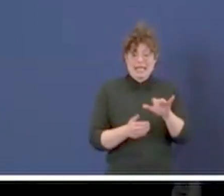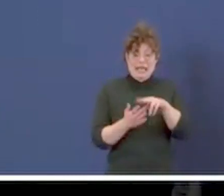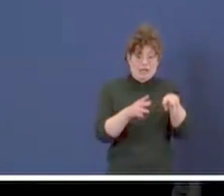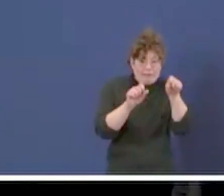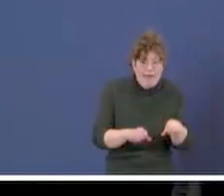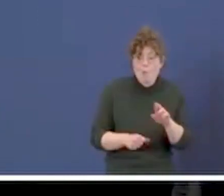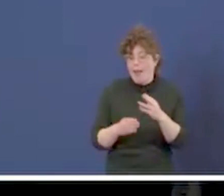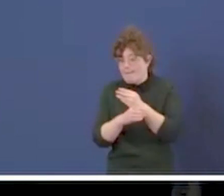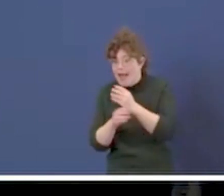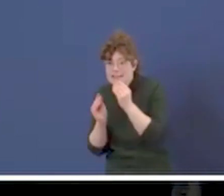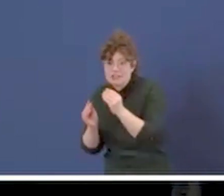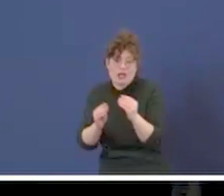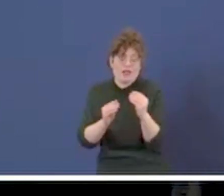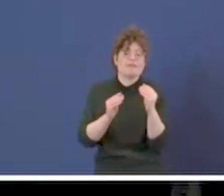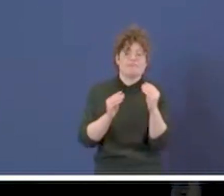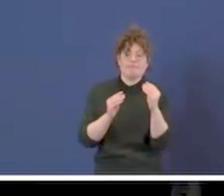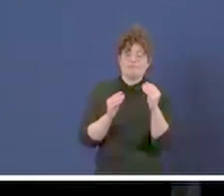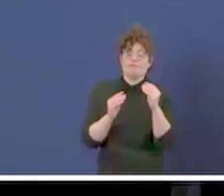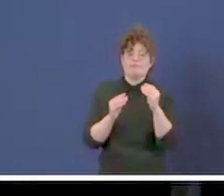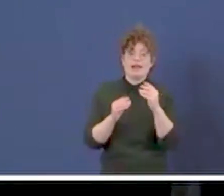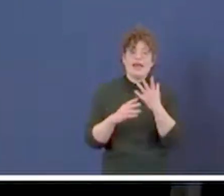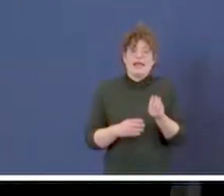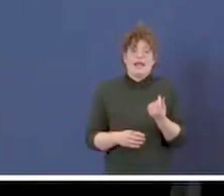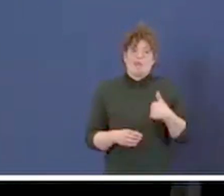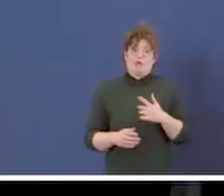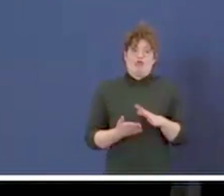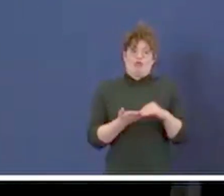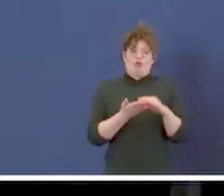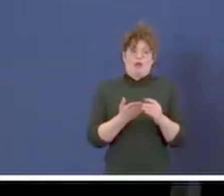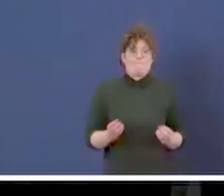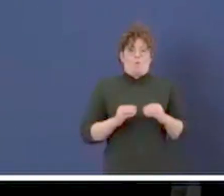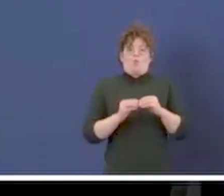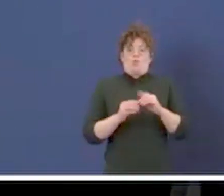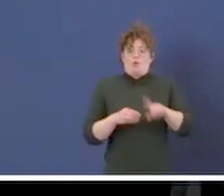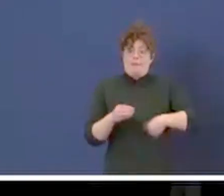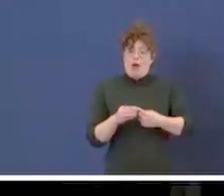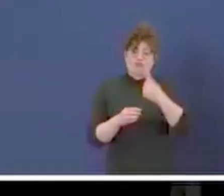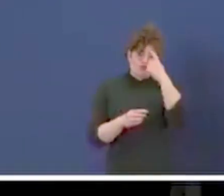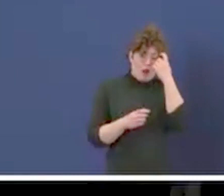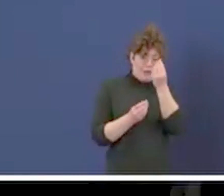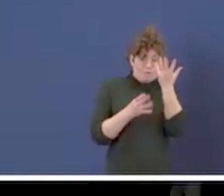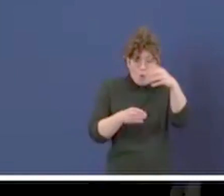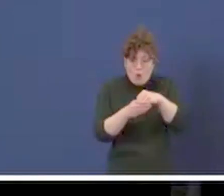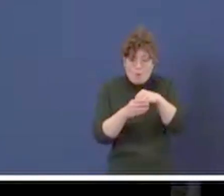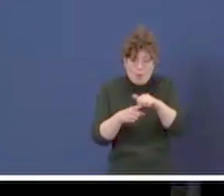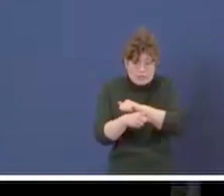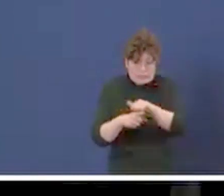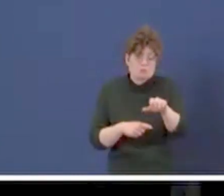math, teaching. And we're learning more about trauma-informed